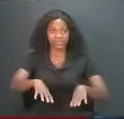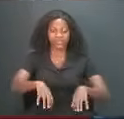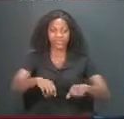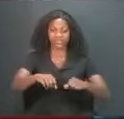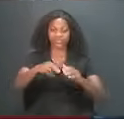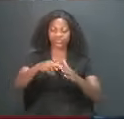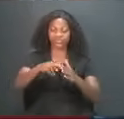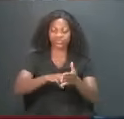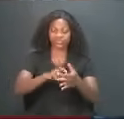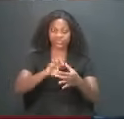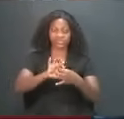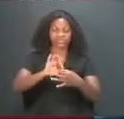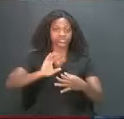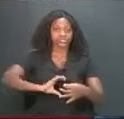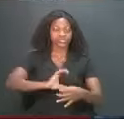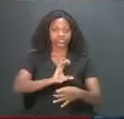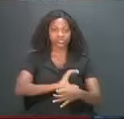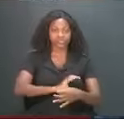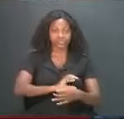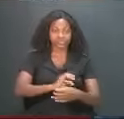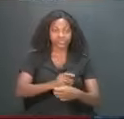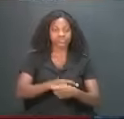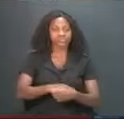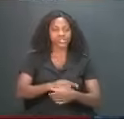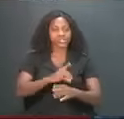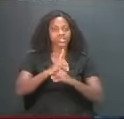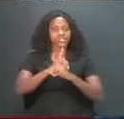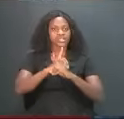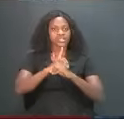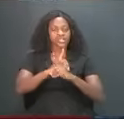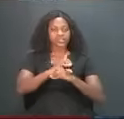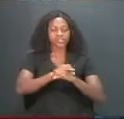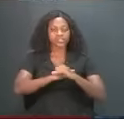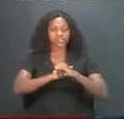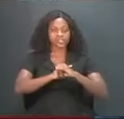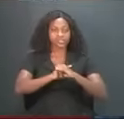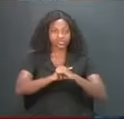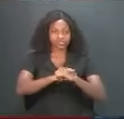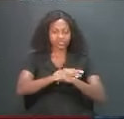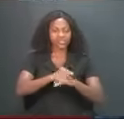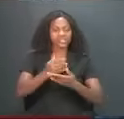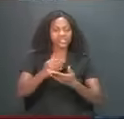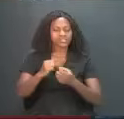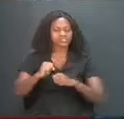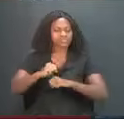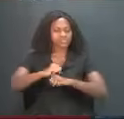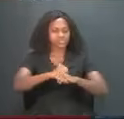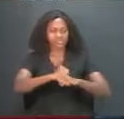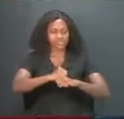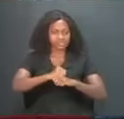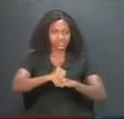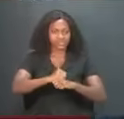Joint Committee on Defense and Interior and Security and Intelligence on the allocation of the sum of